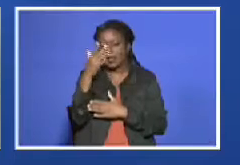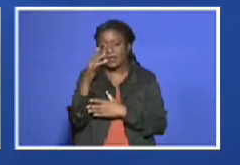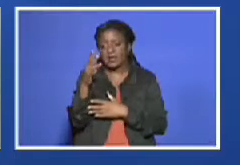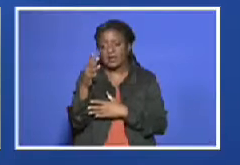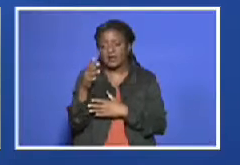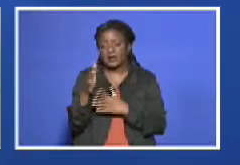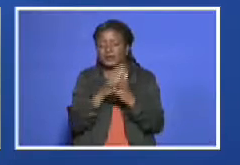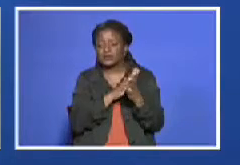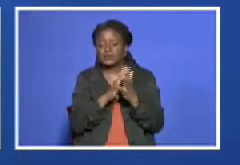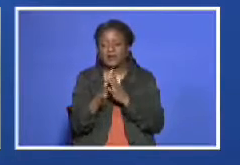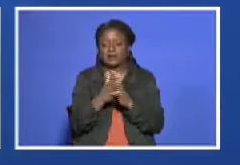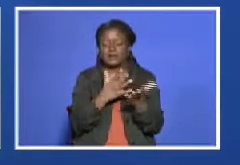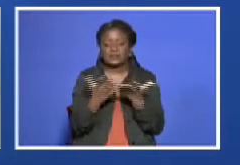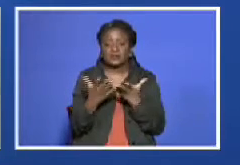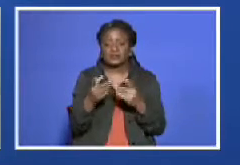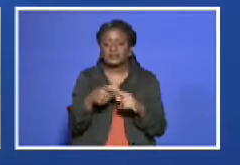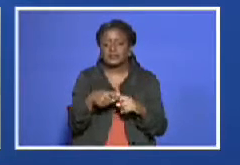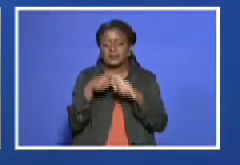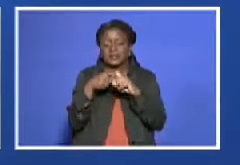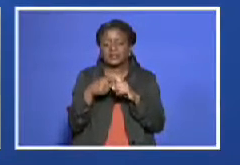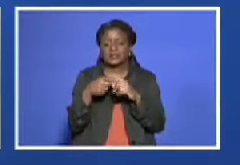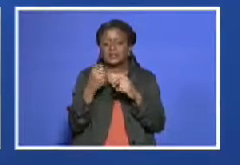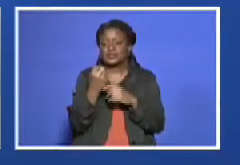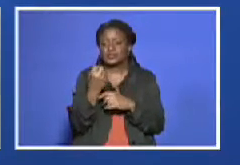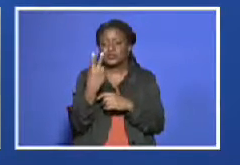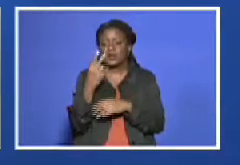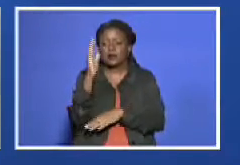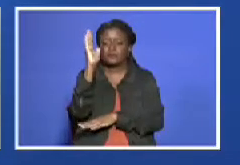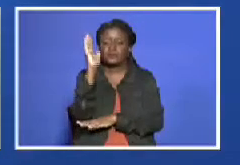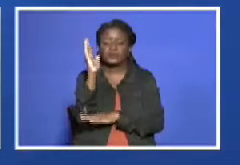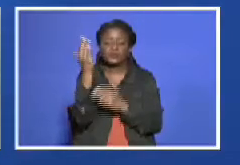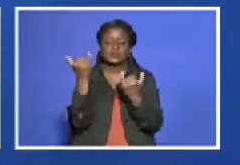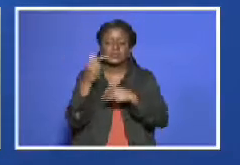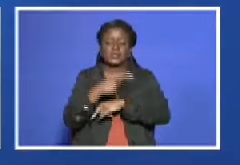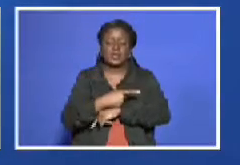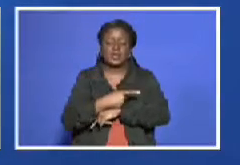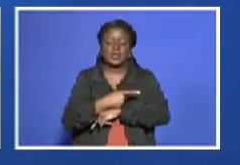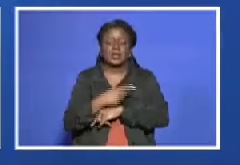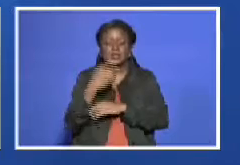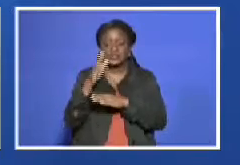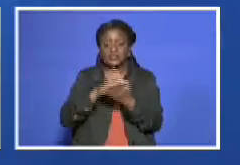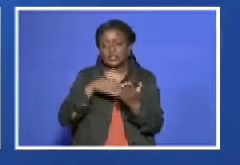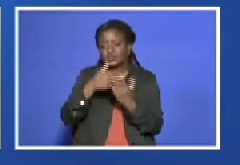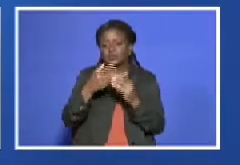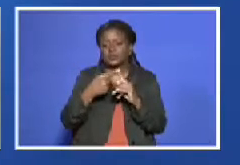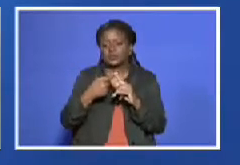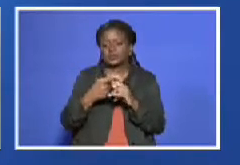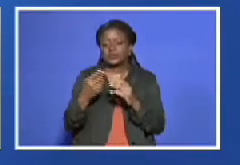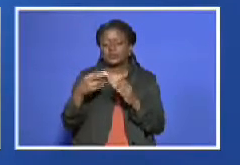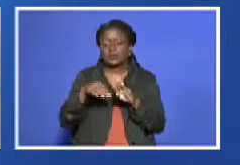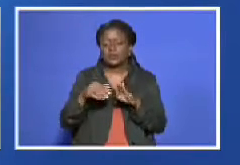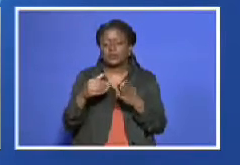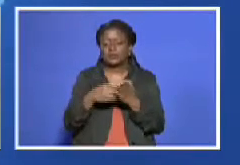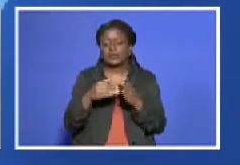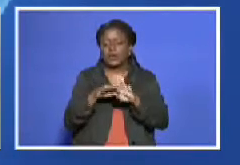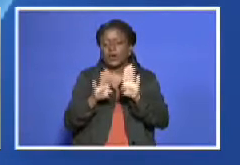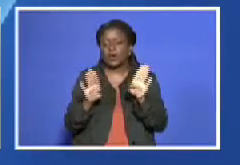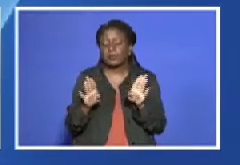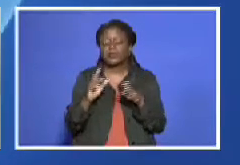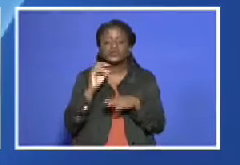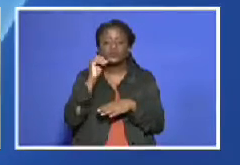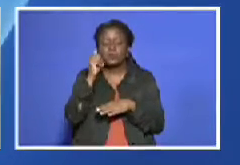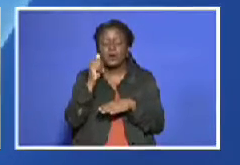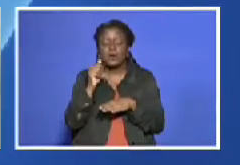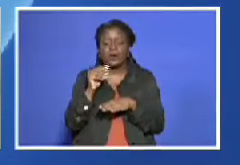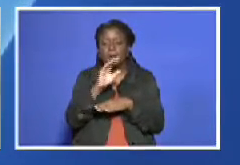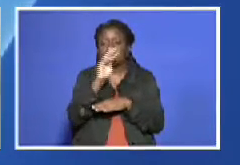at LPIA as of 12 noon today, and they are slated to resume tomorrow, Monday, at 7 a.m.